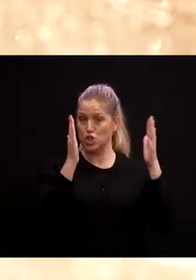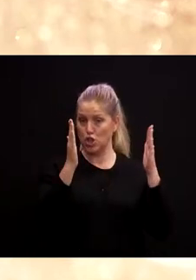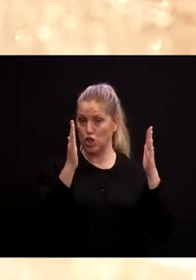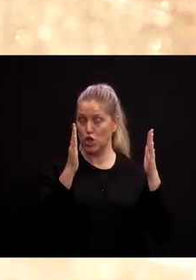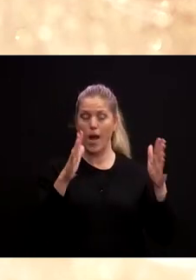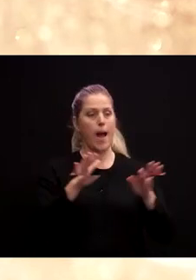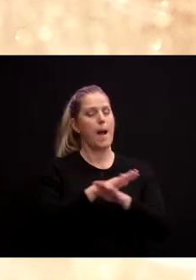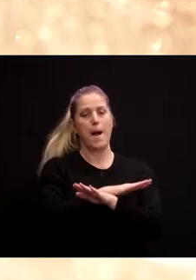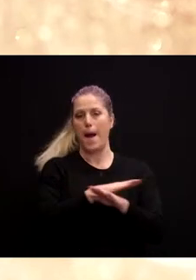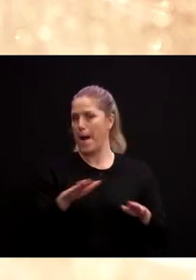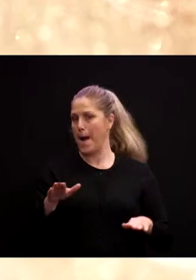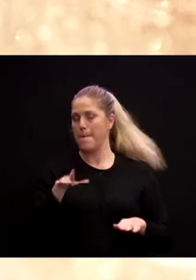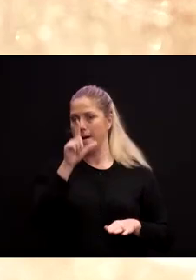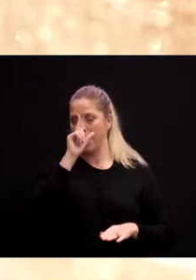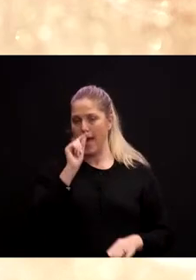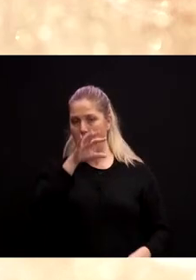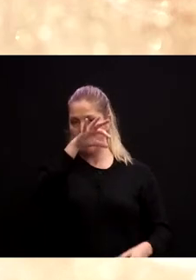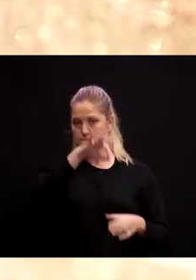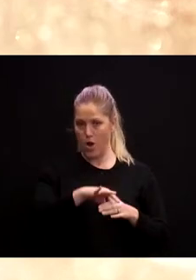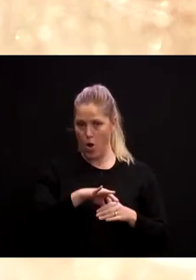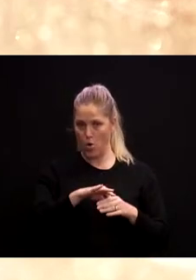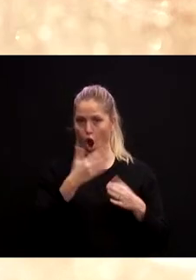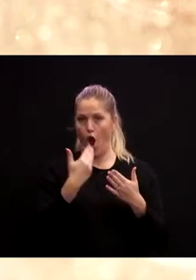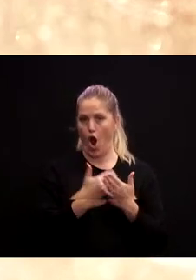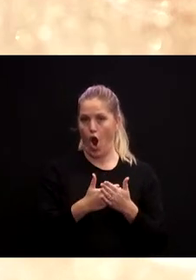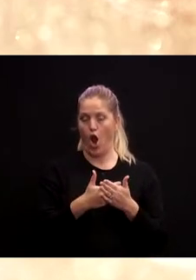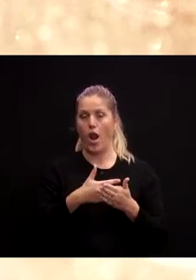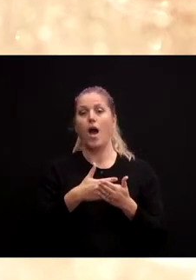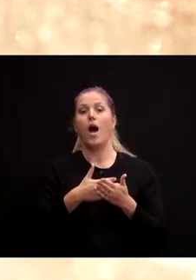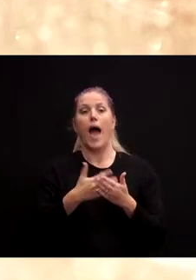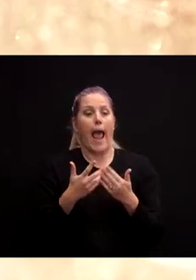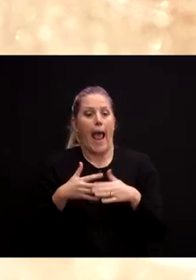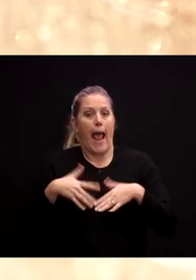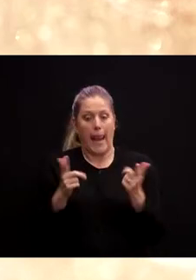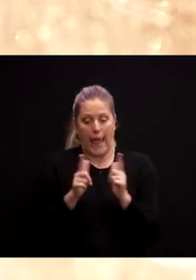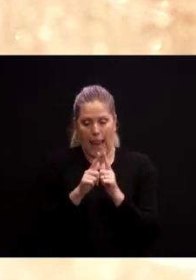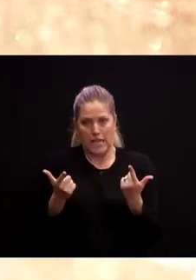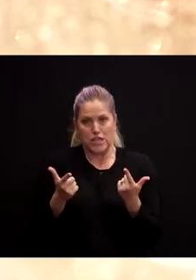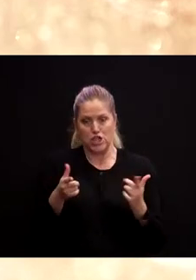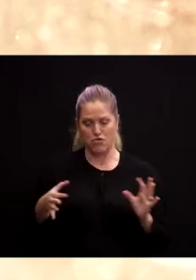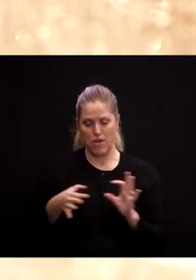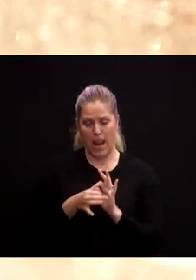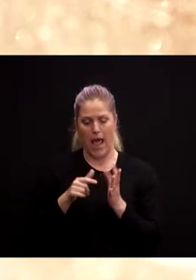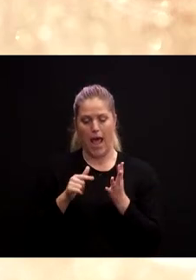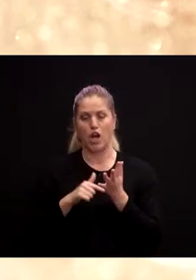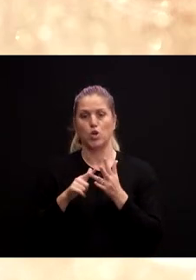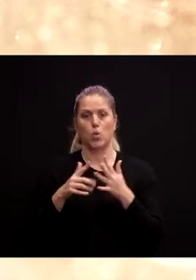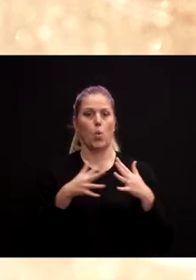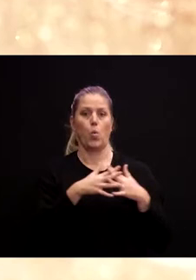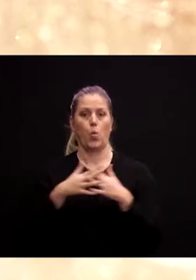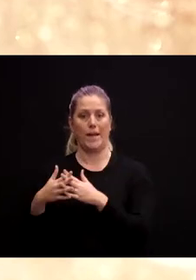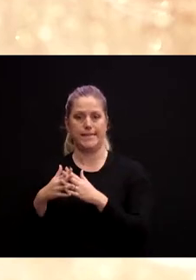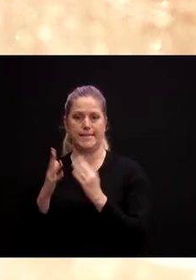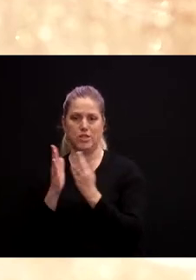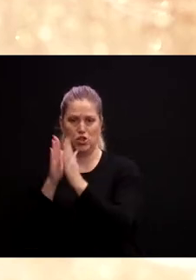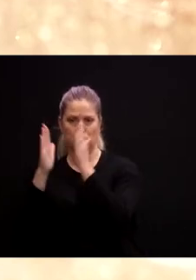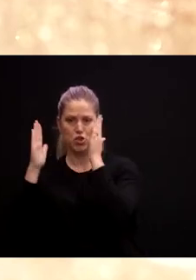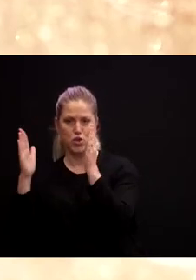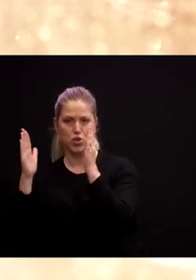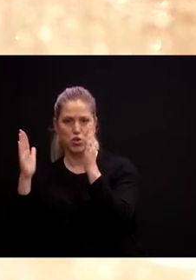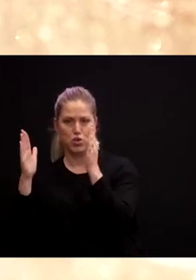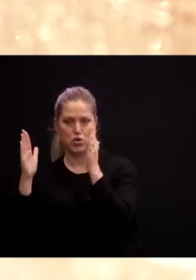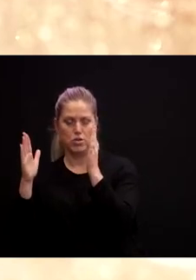matters concerning the liturgy of the Western Churches. And so those bishops